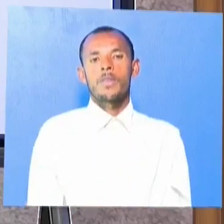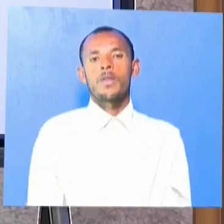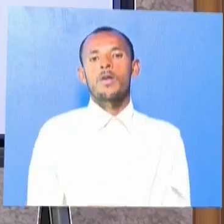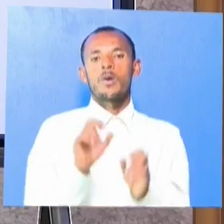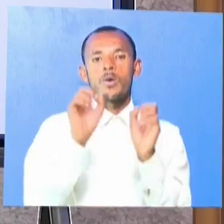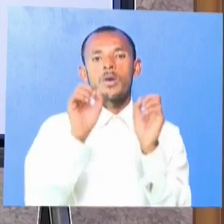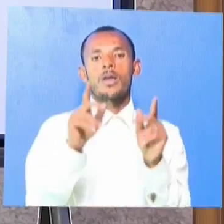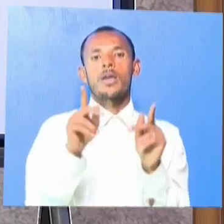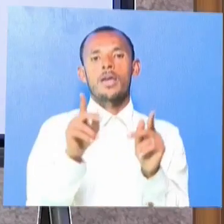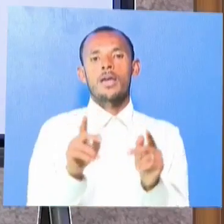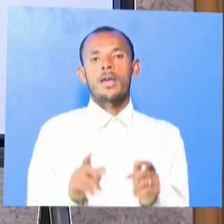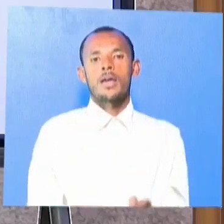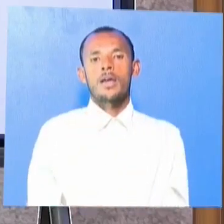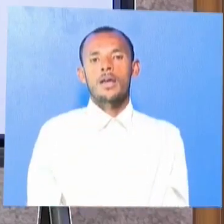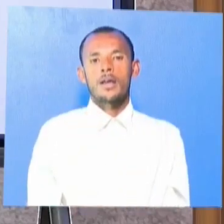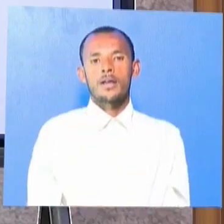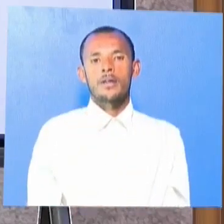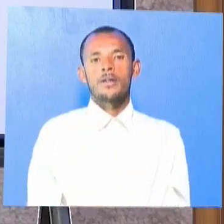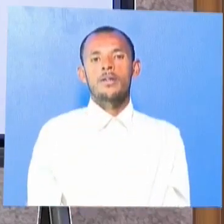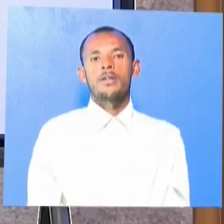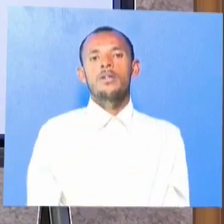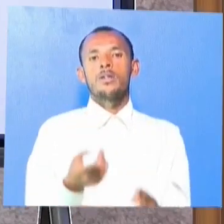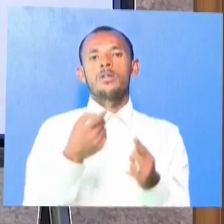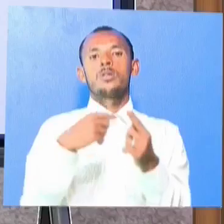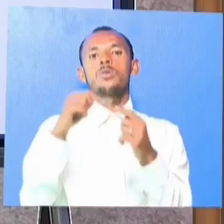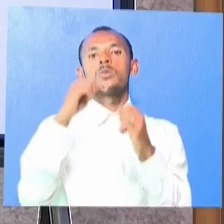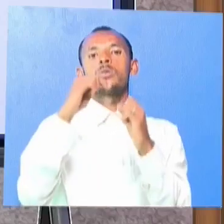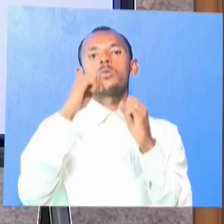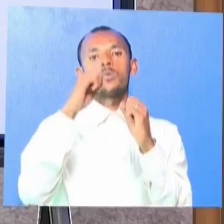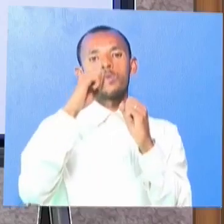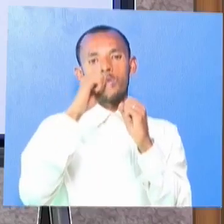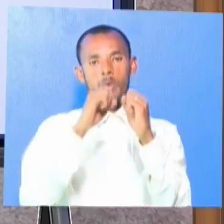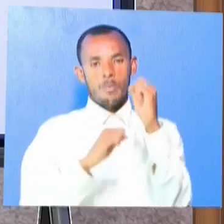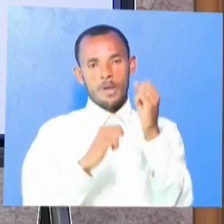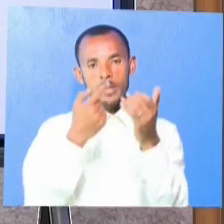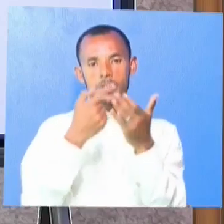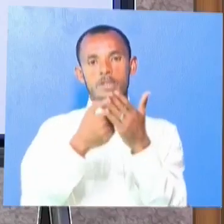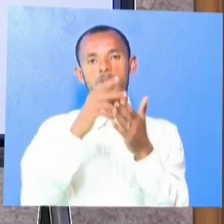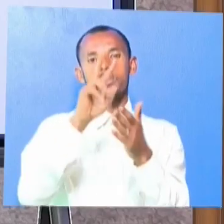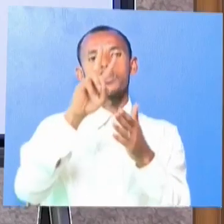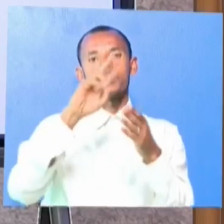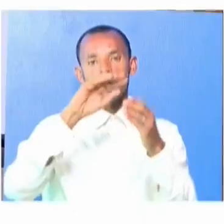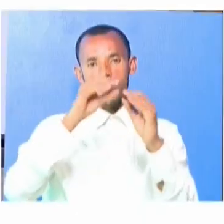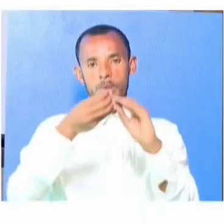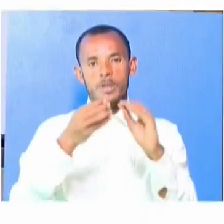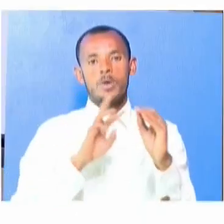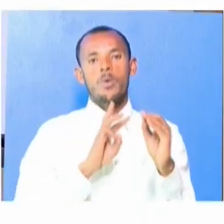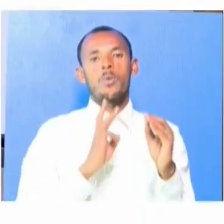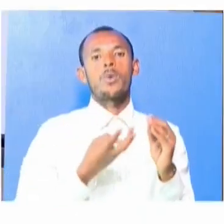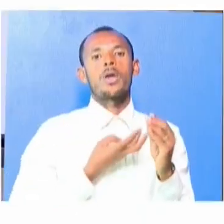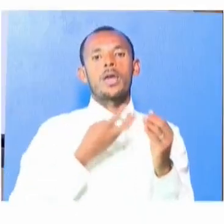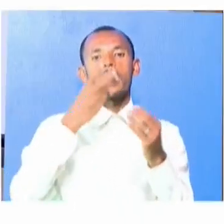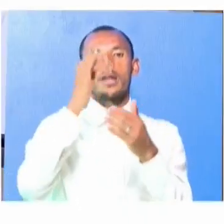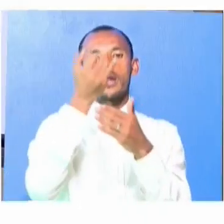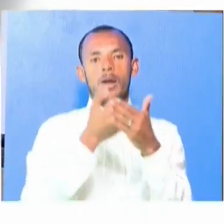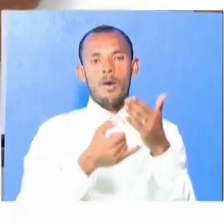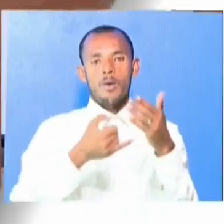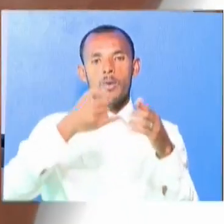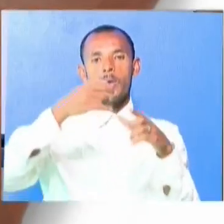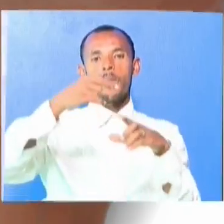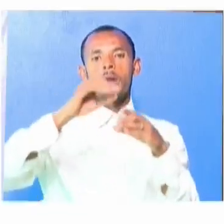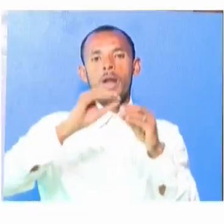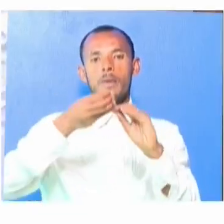Okay. To compare these two numbers, we draw a number line